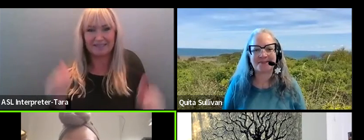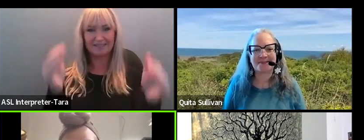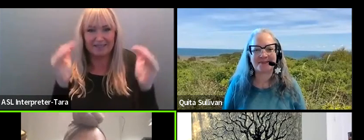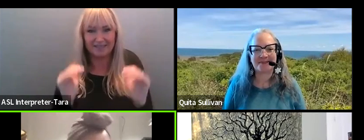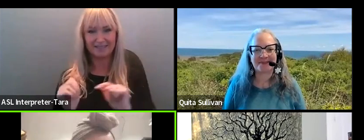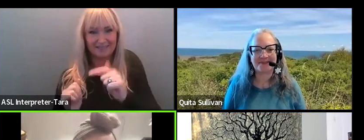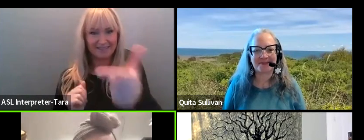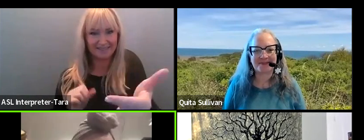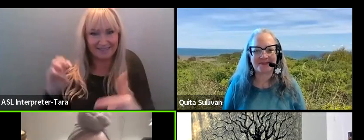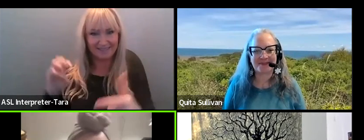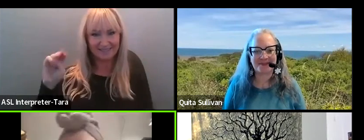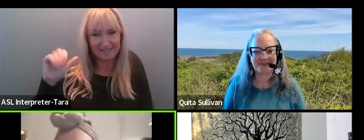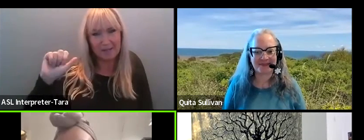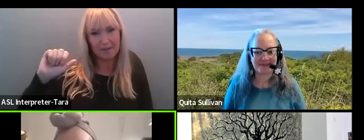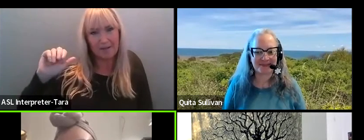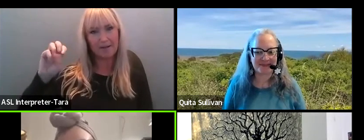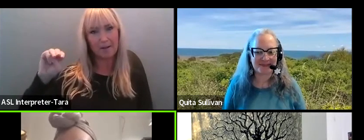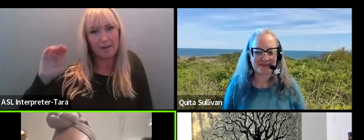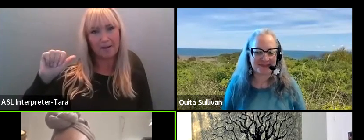Mashario, Mash.